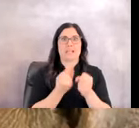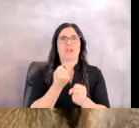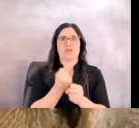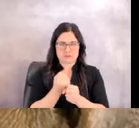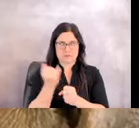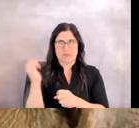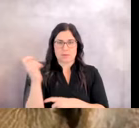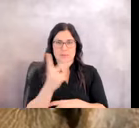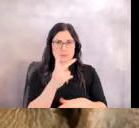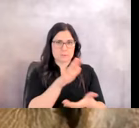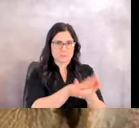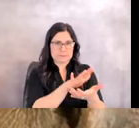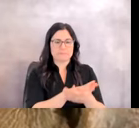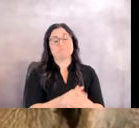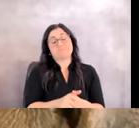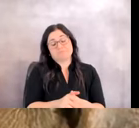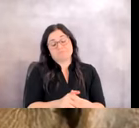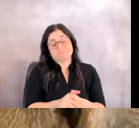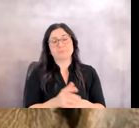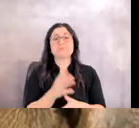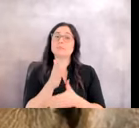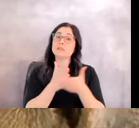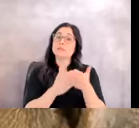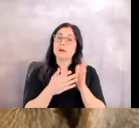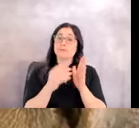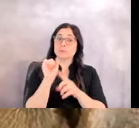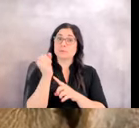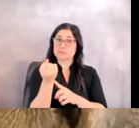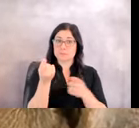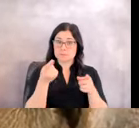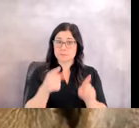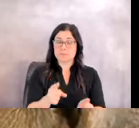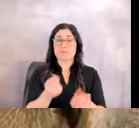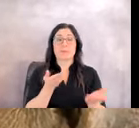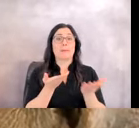occur. And then some instances